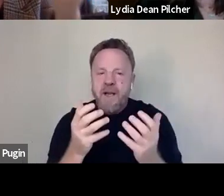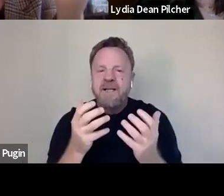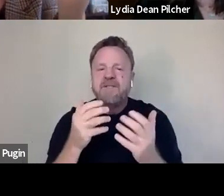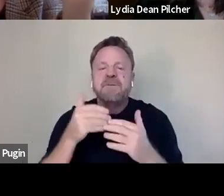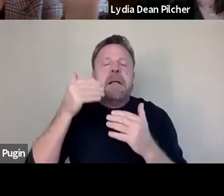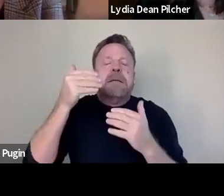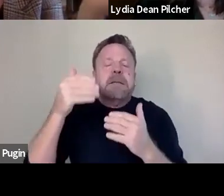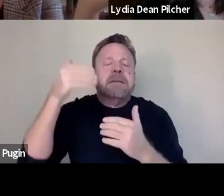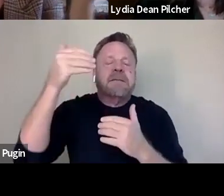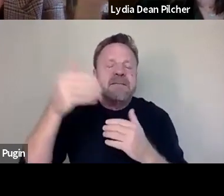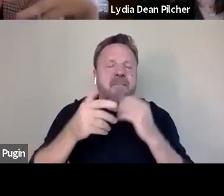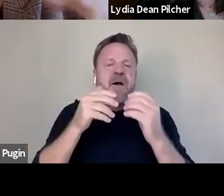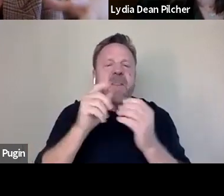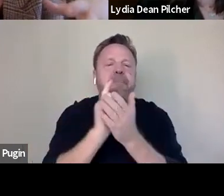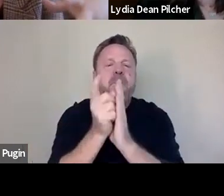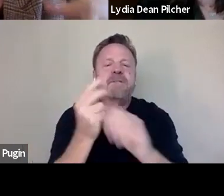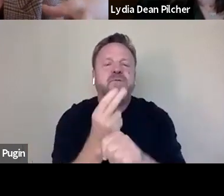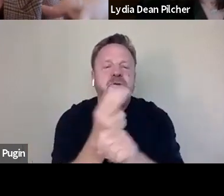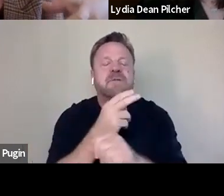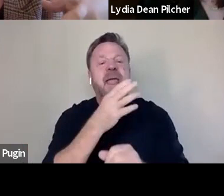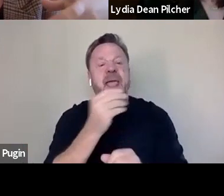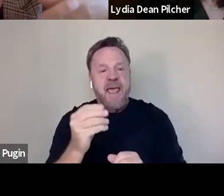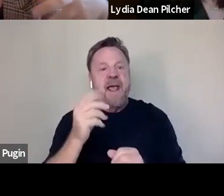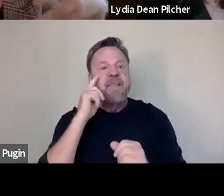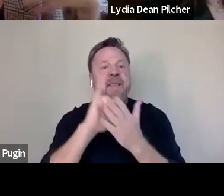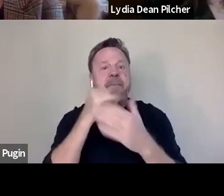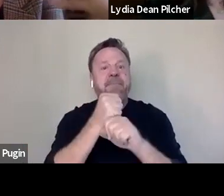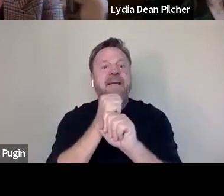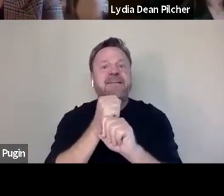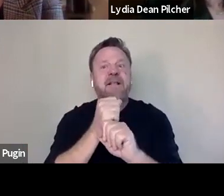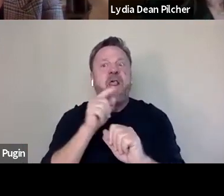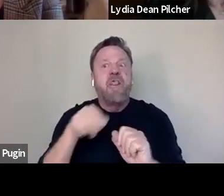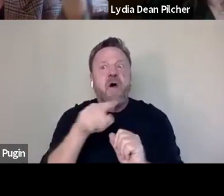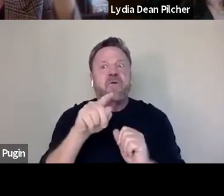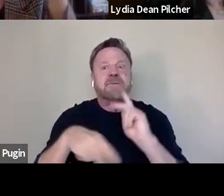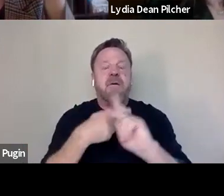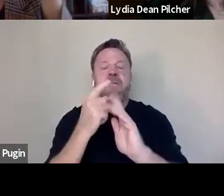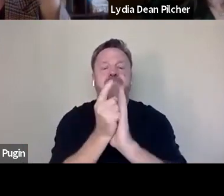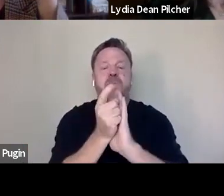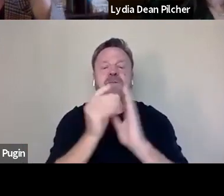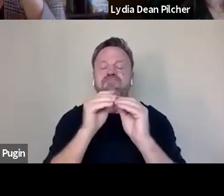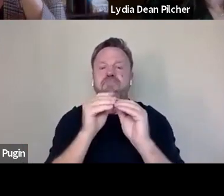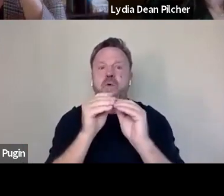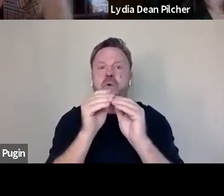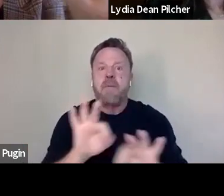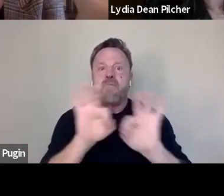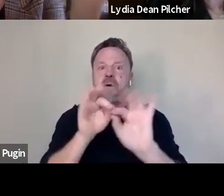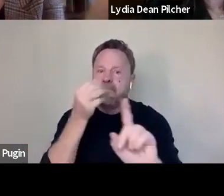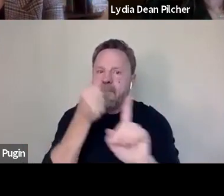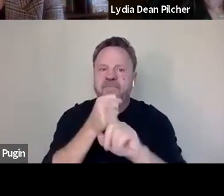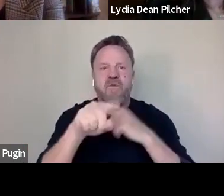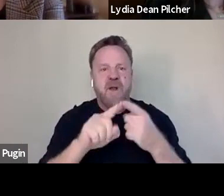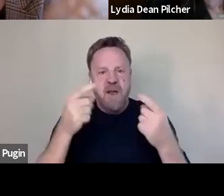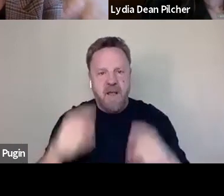moments when we see it. And also, I think that makes the moments even more impactful when they do happen.